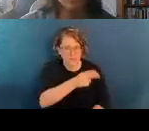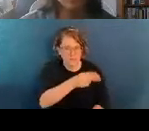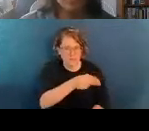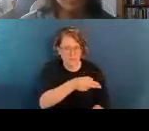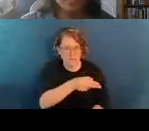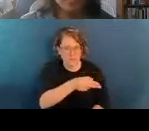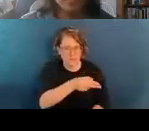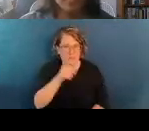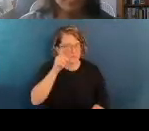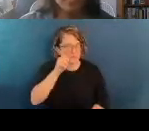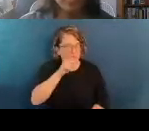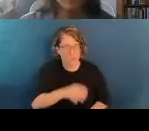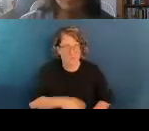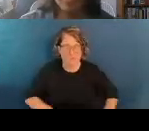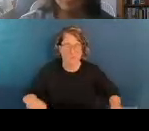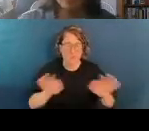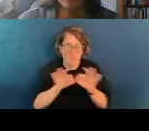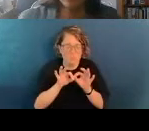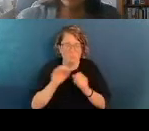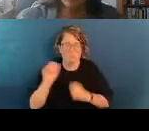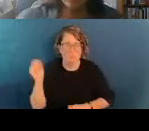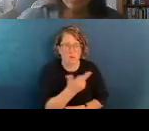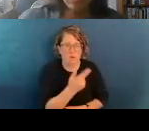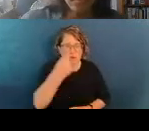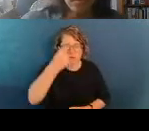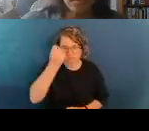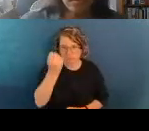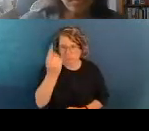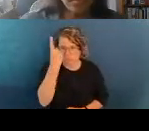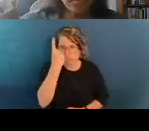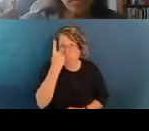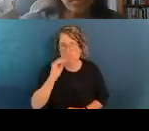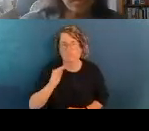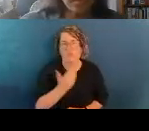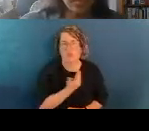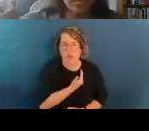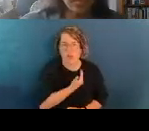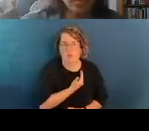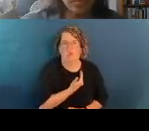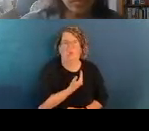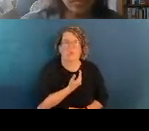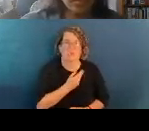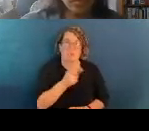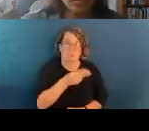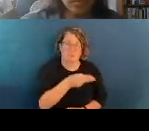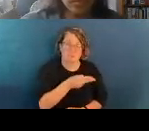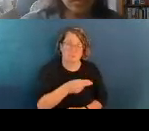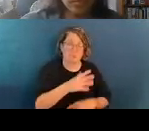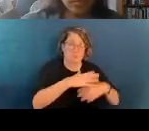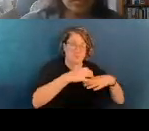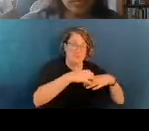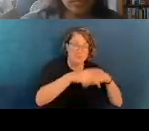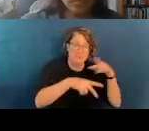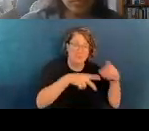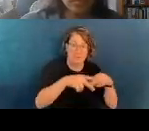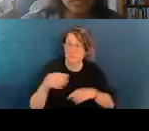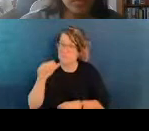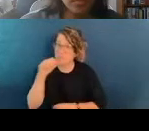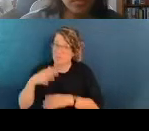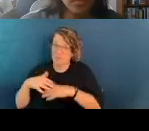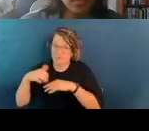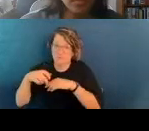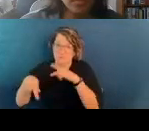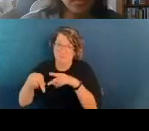collective history and how relationships have evolved between Indigenous and non-Indigenous peoples in this country in order to